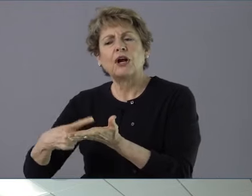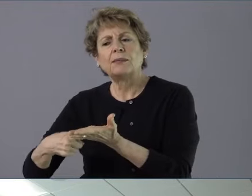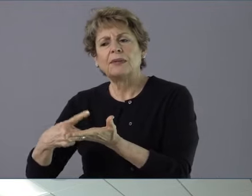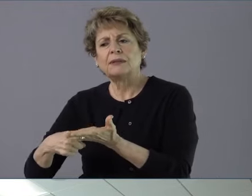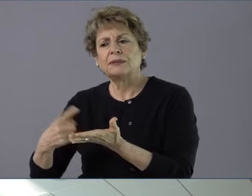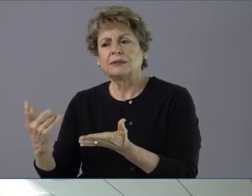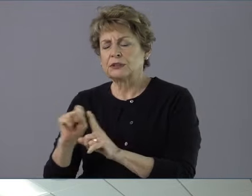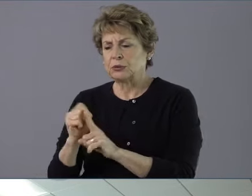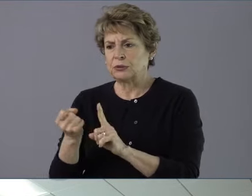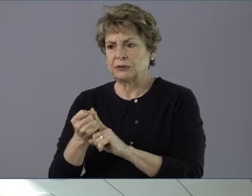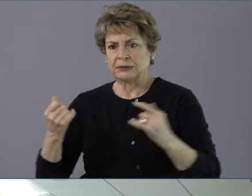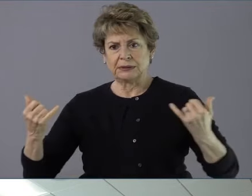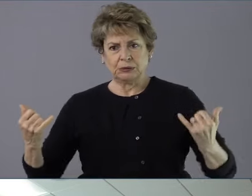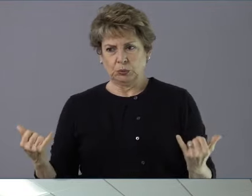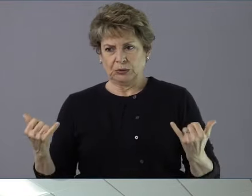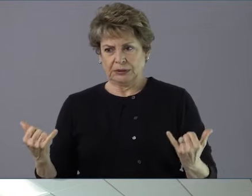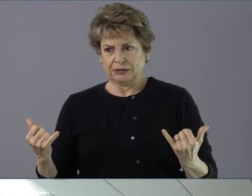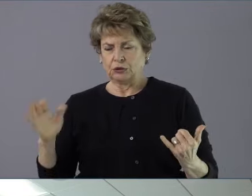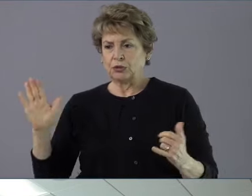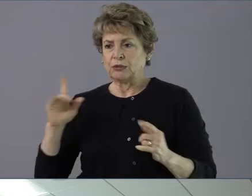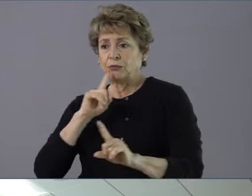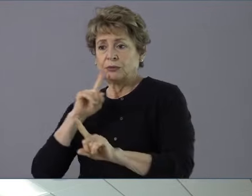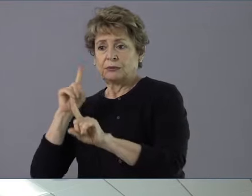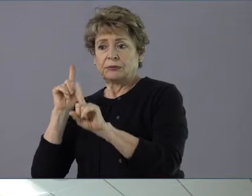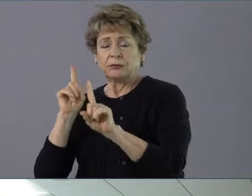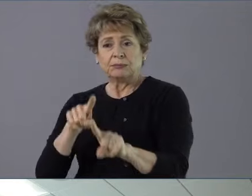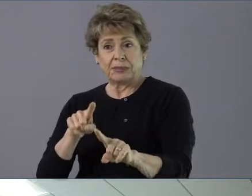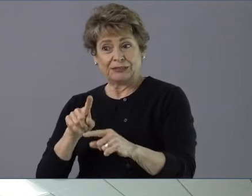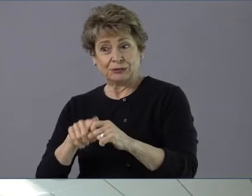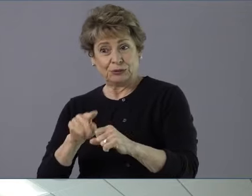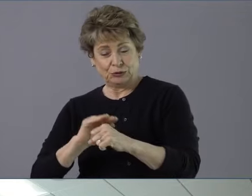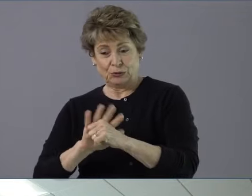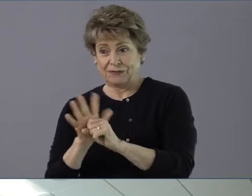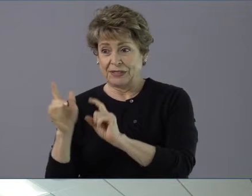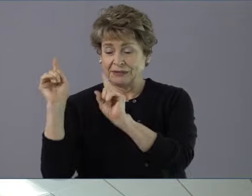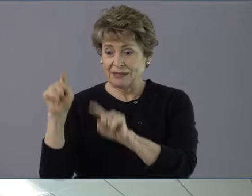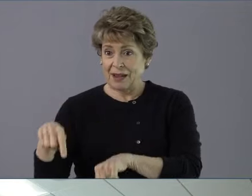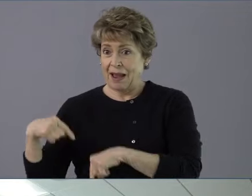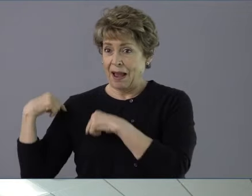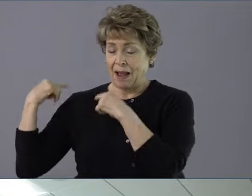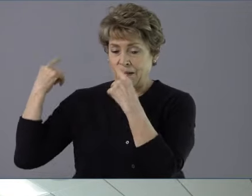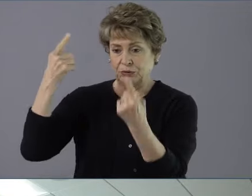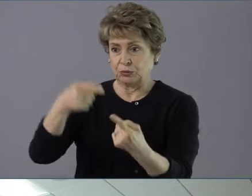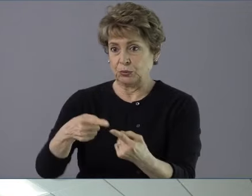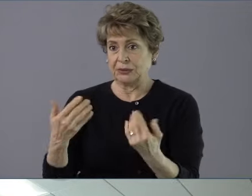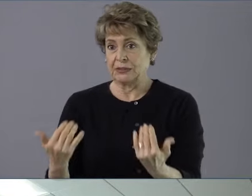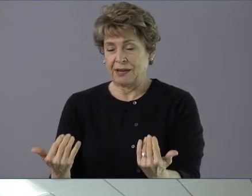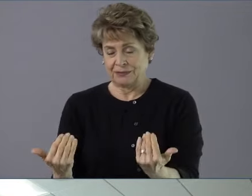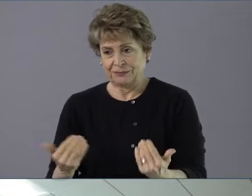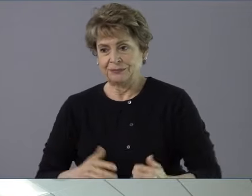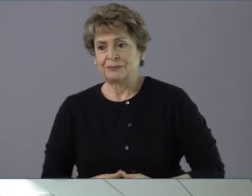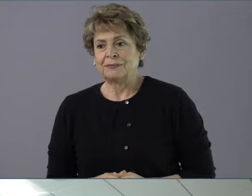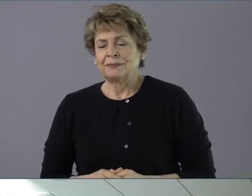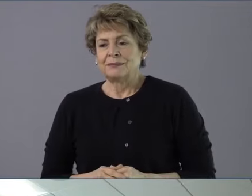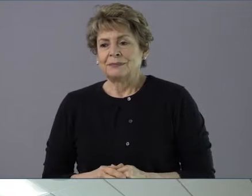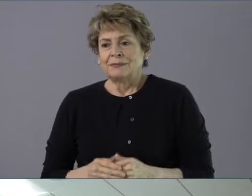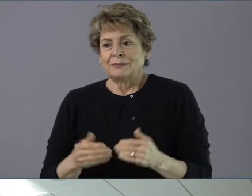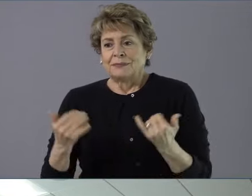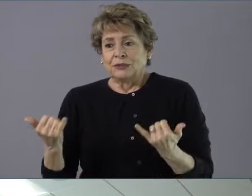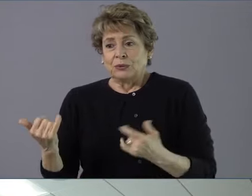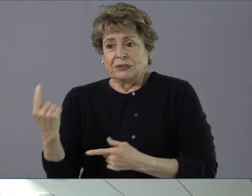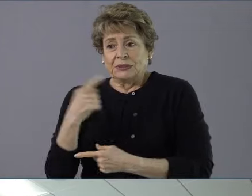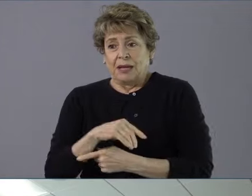this COVID epidemic up until now has led the state, at least the county, to the point now that they're bringing in extra coolers. Medical